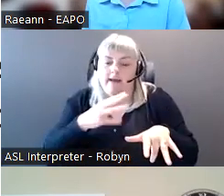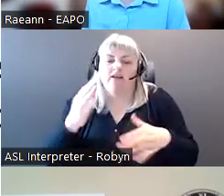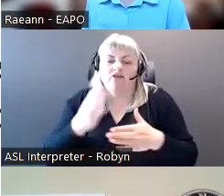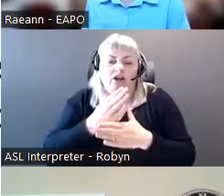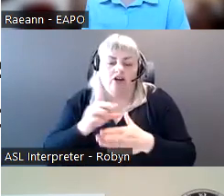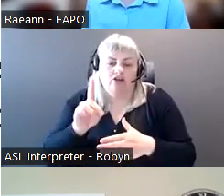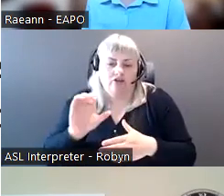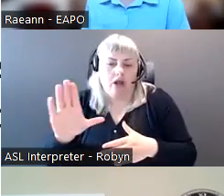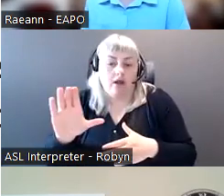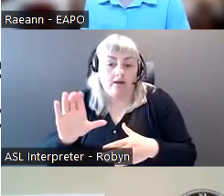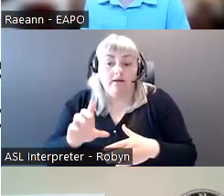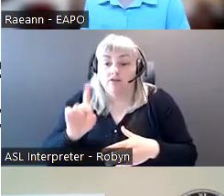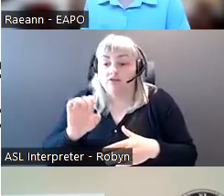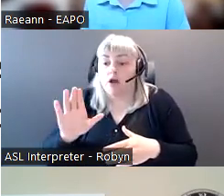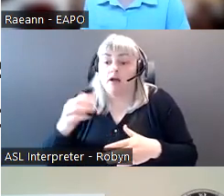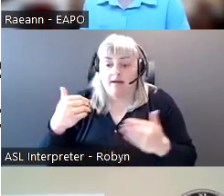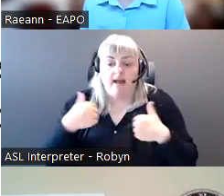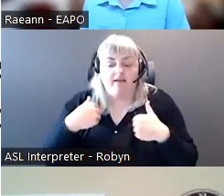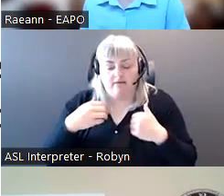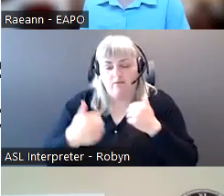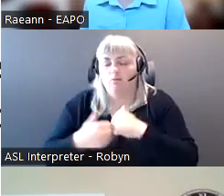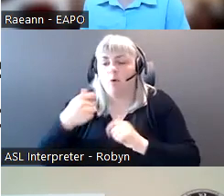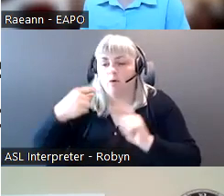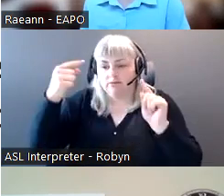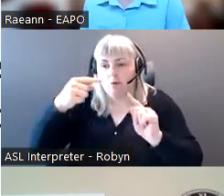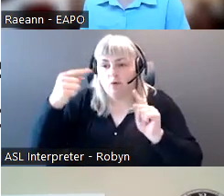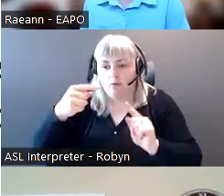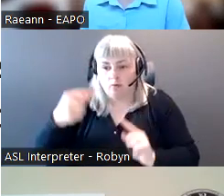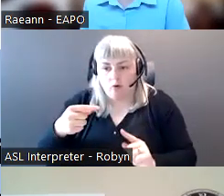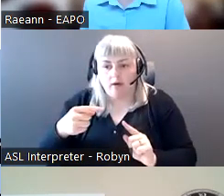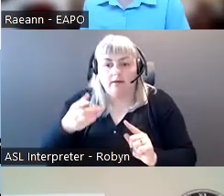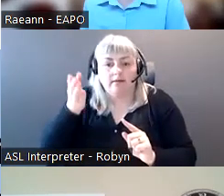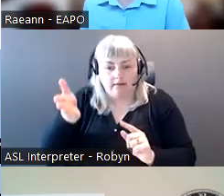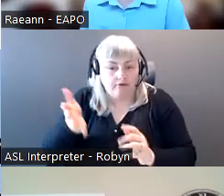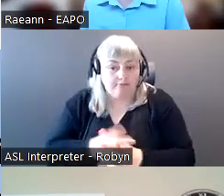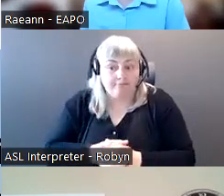points in those handouts that she has provided.